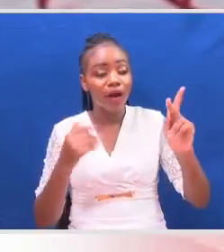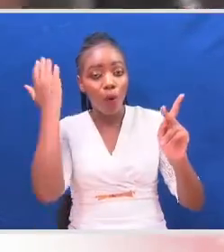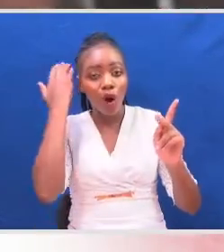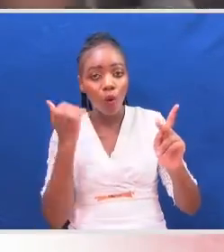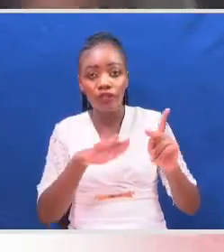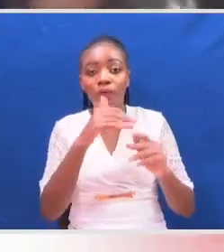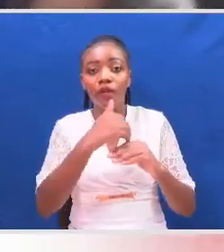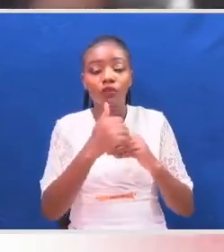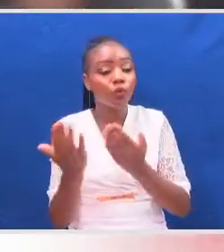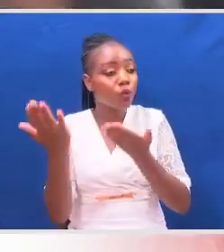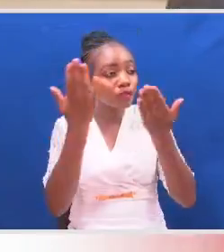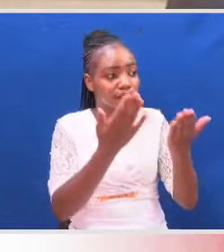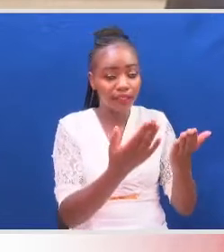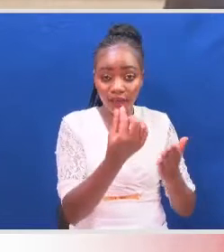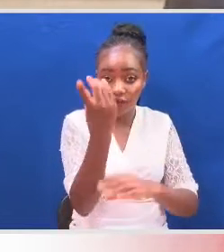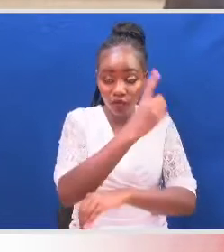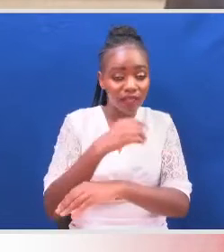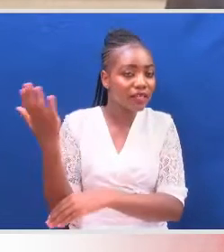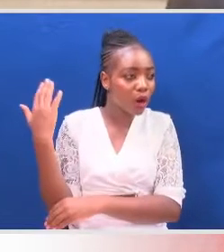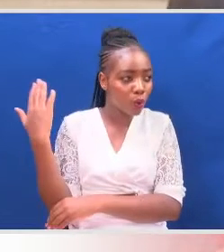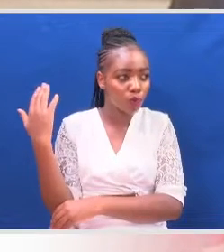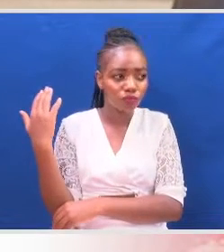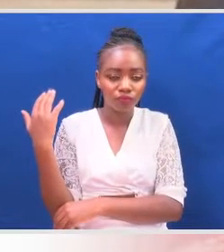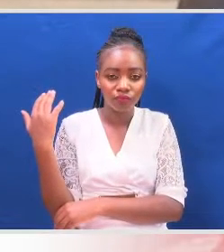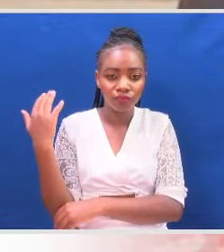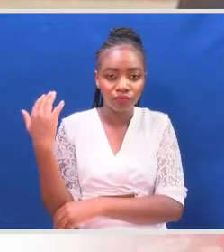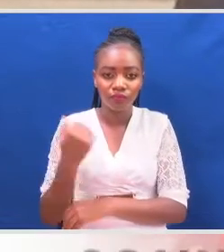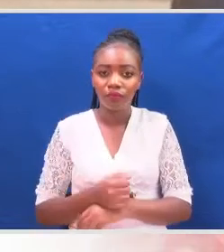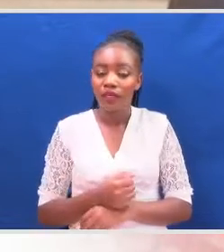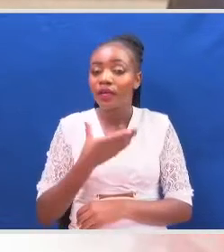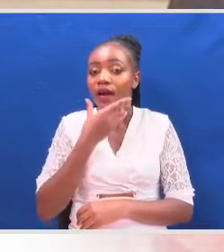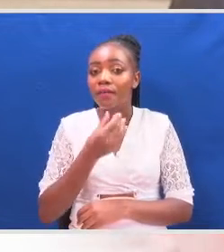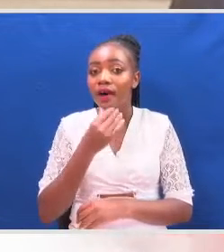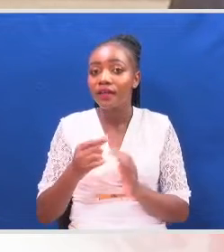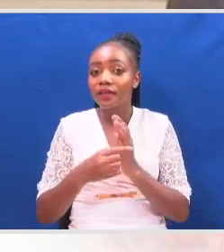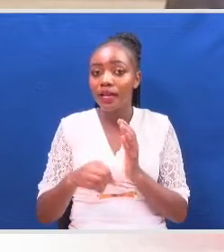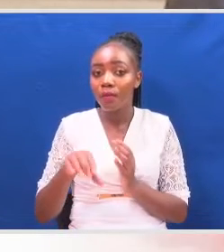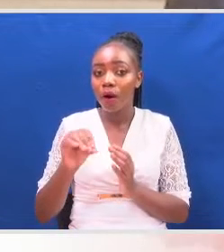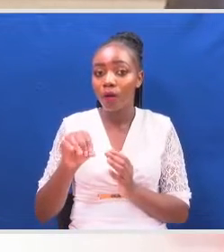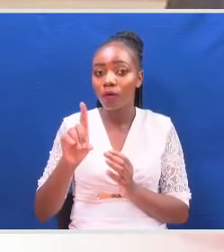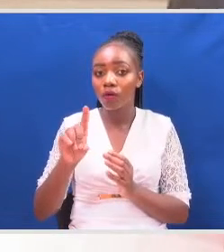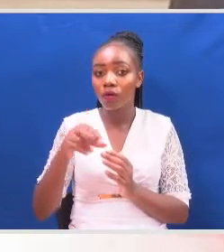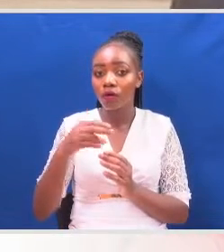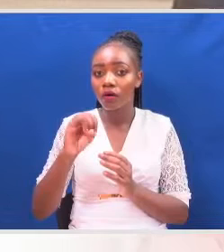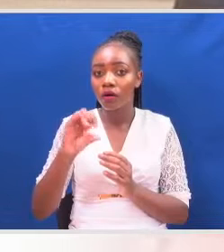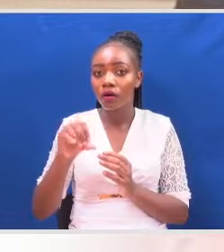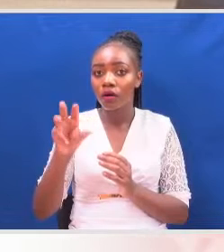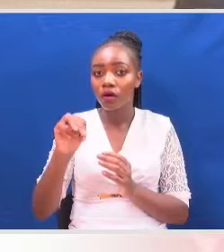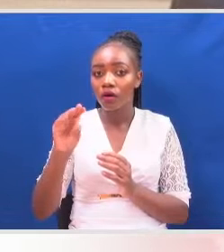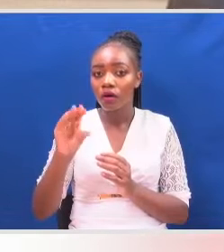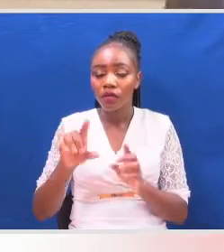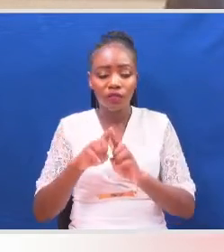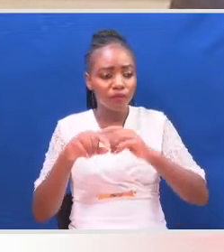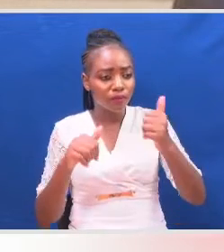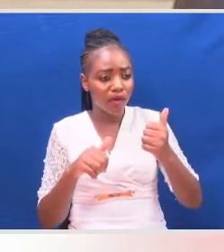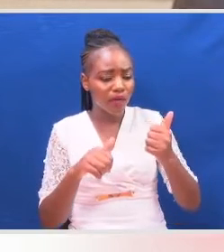was presented a few days ago. One was a man by the name of Odhiambo. Another one by the